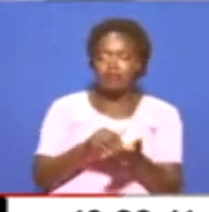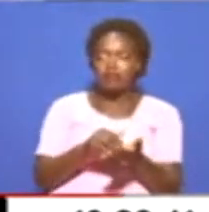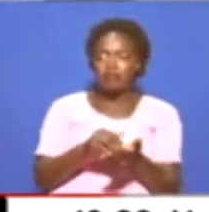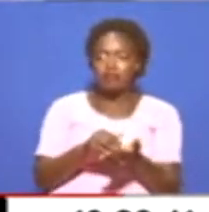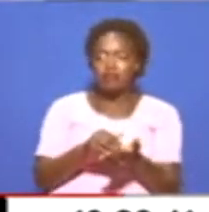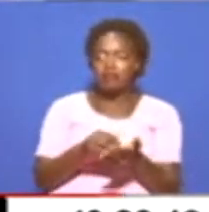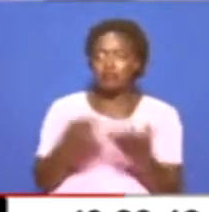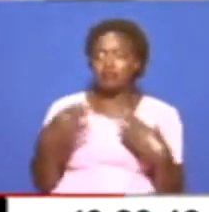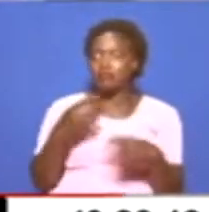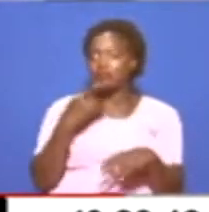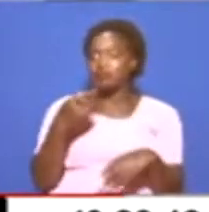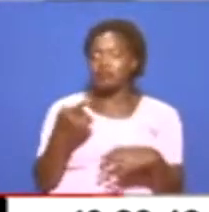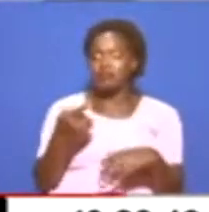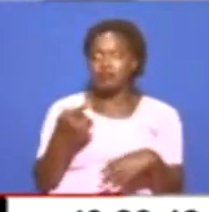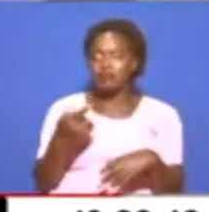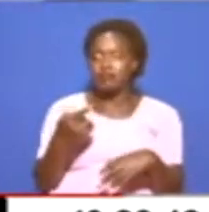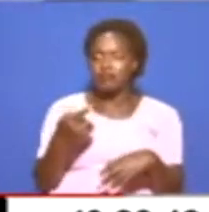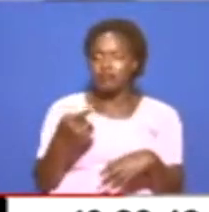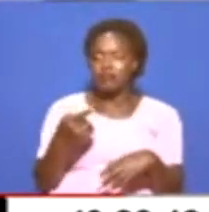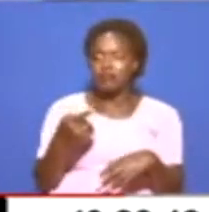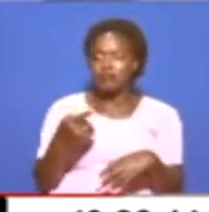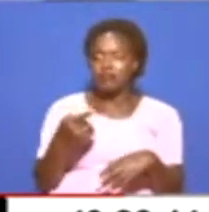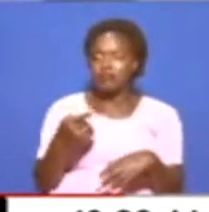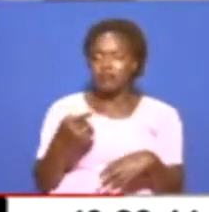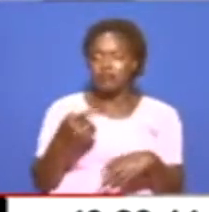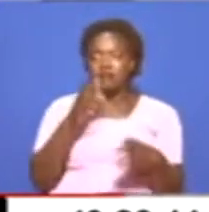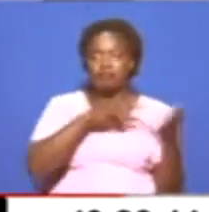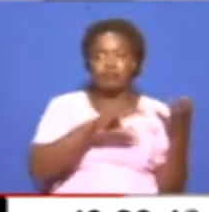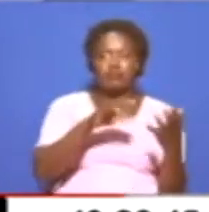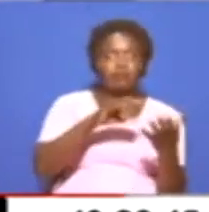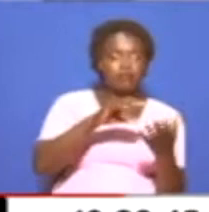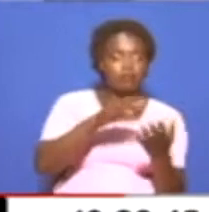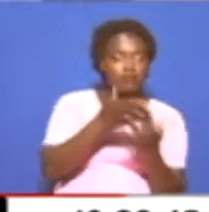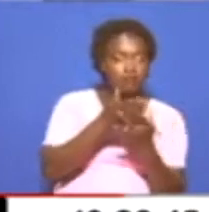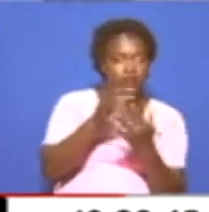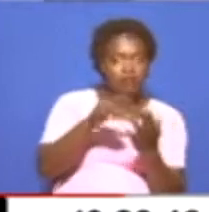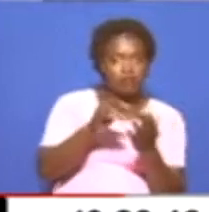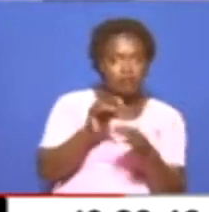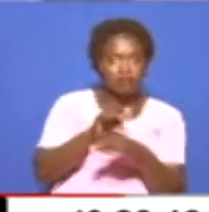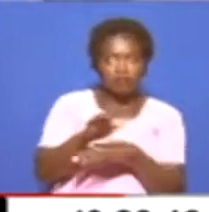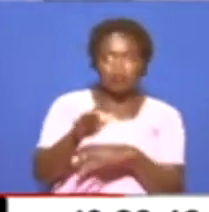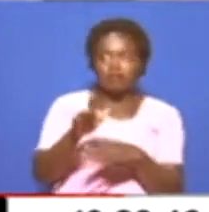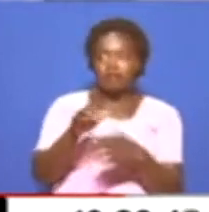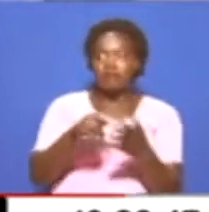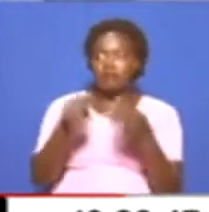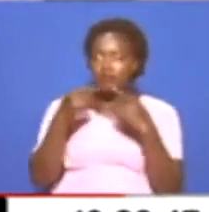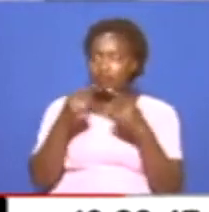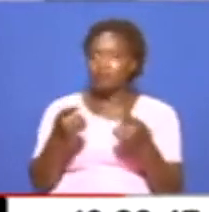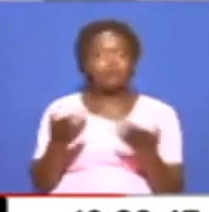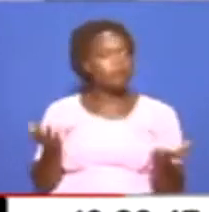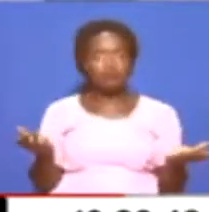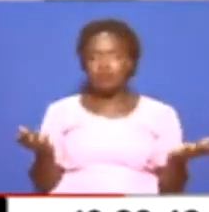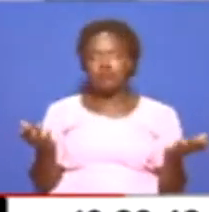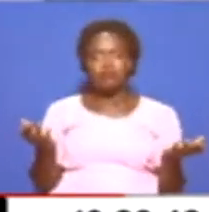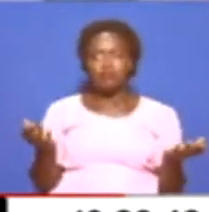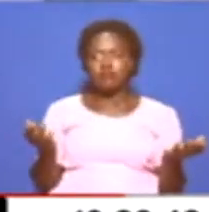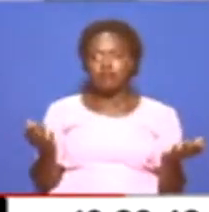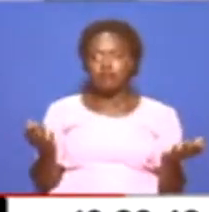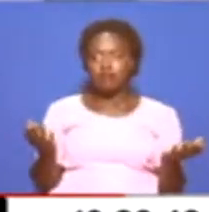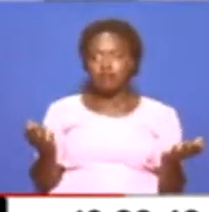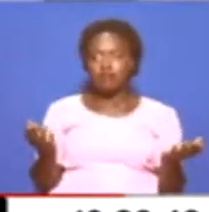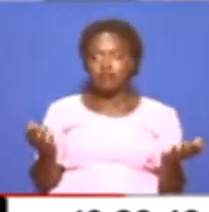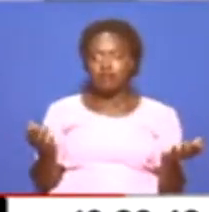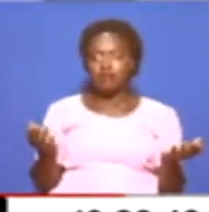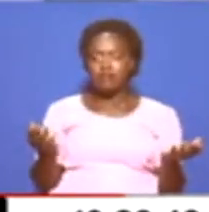the people that we are now, there is a confusion between what has been transmitted, yes. and what has been announced. Yes. So that is what the